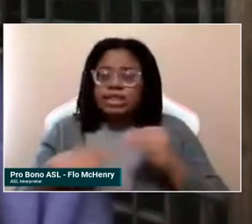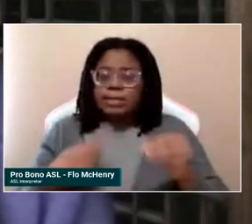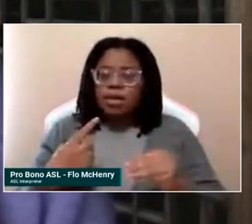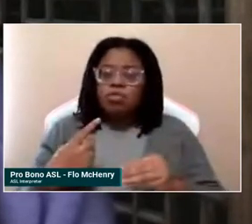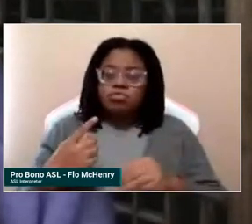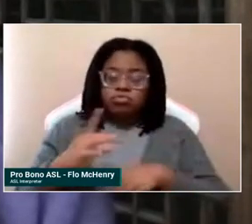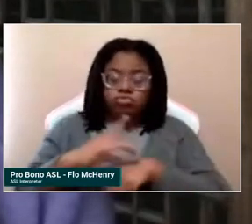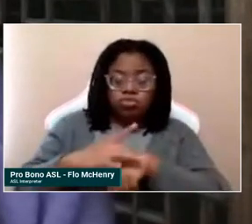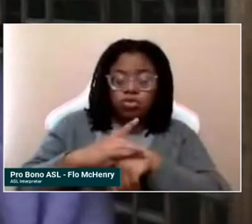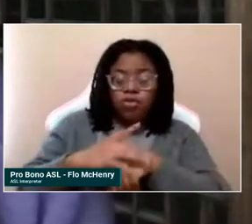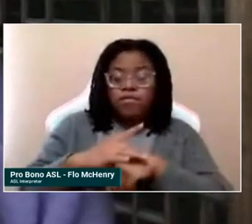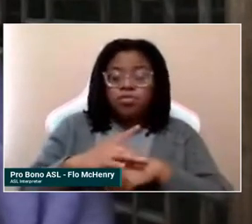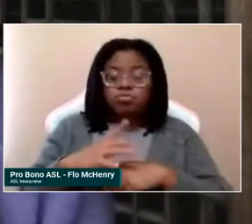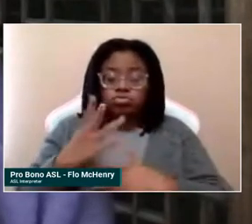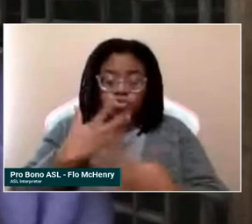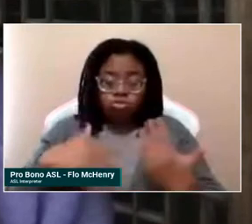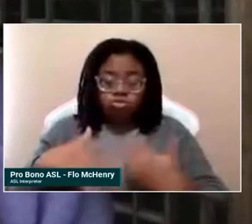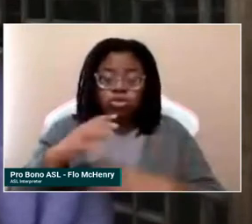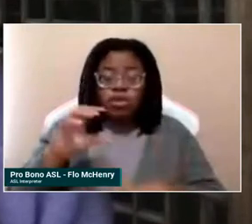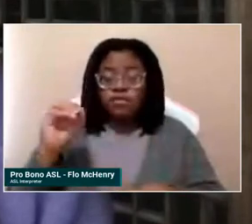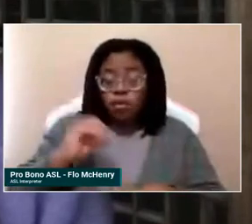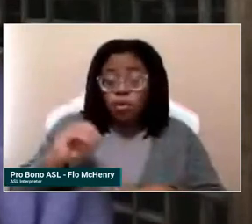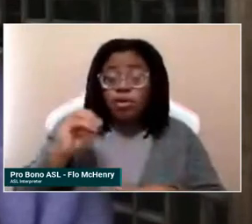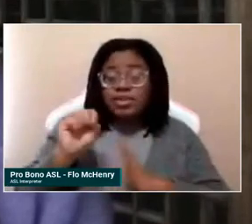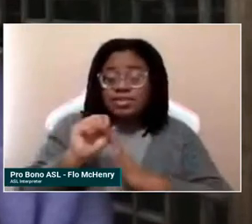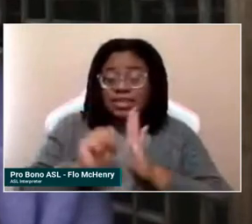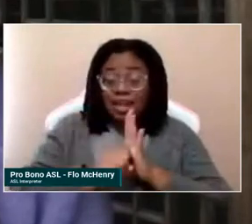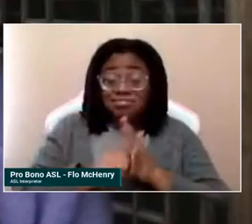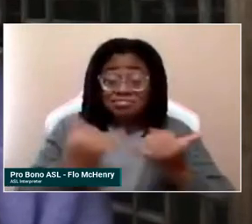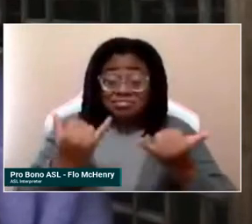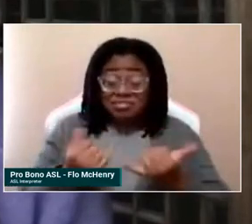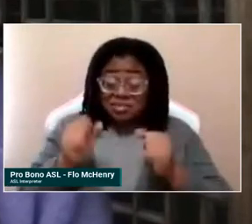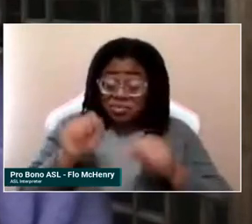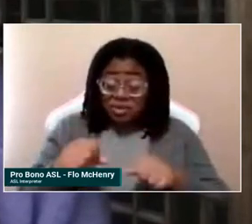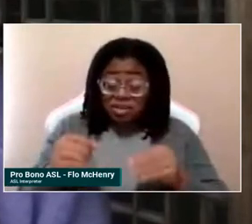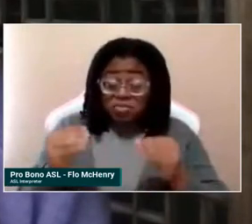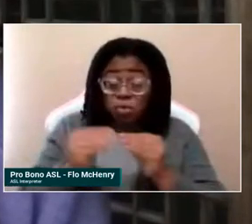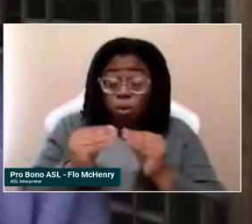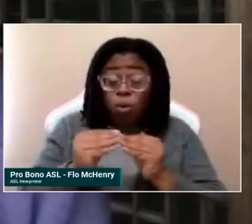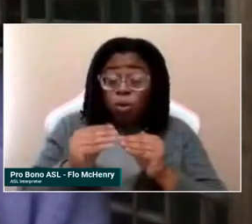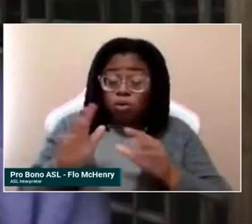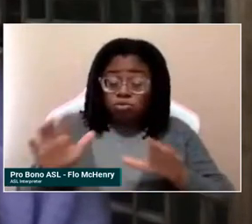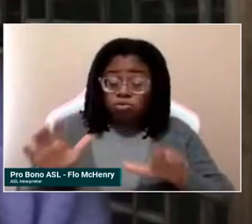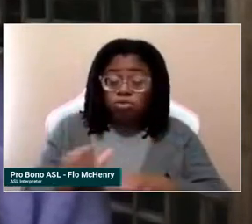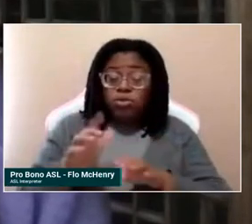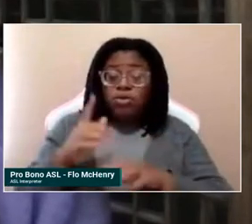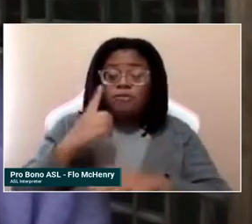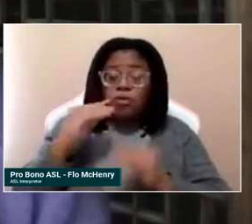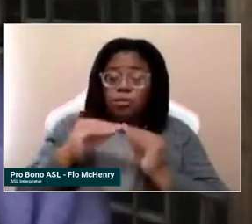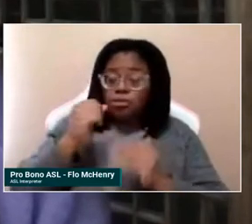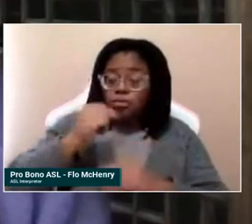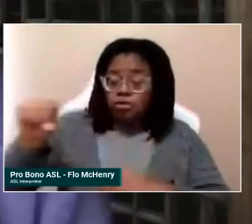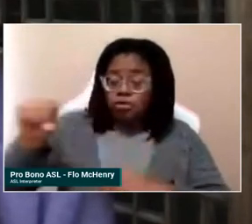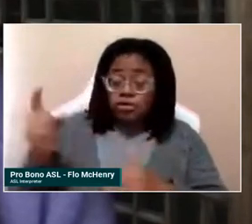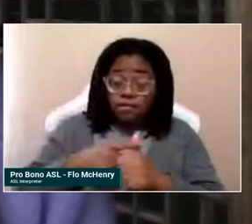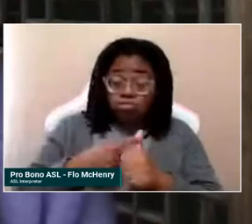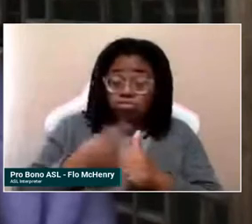socially. And together, we can do a lot to make our region more resilient. First, we can invest in our